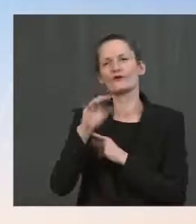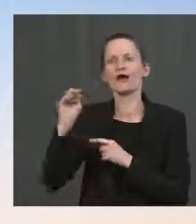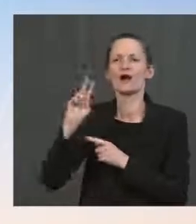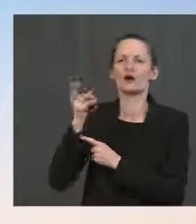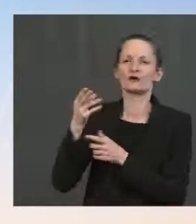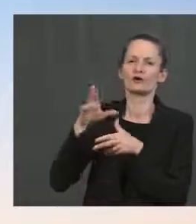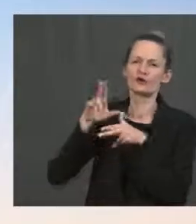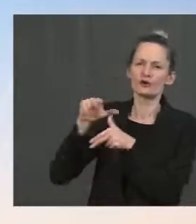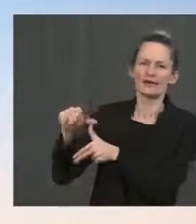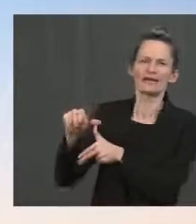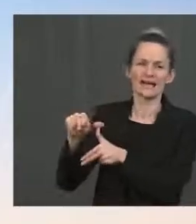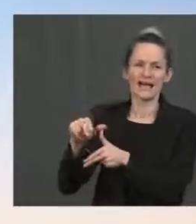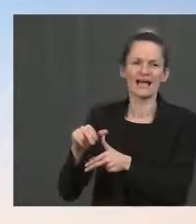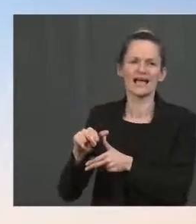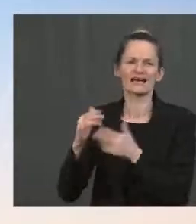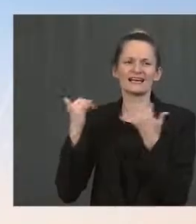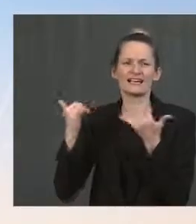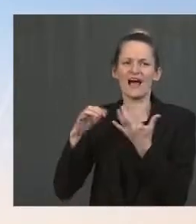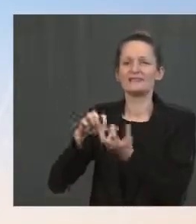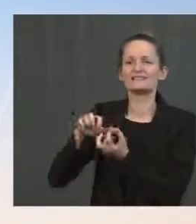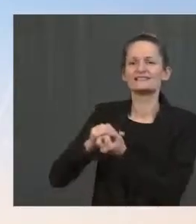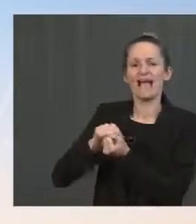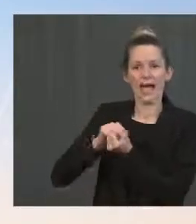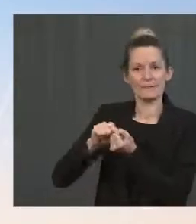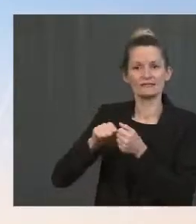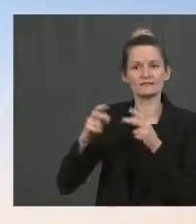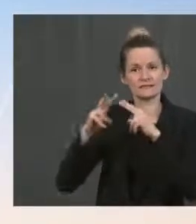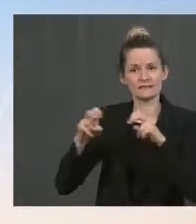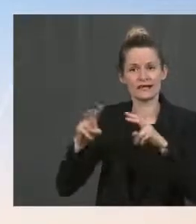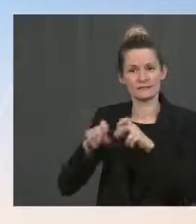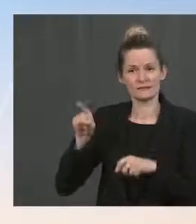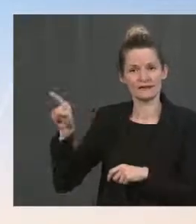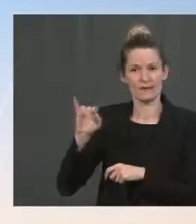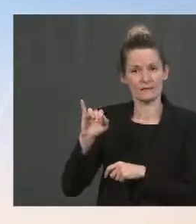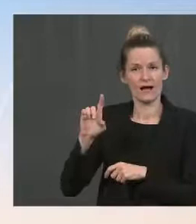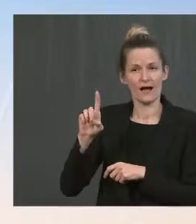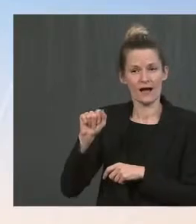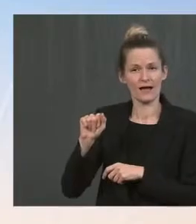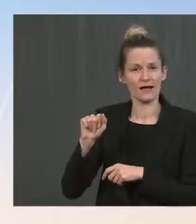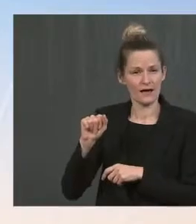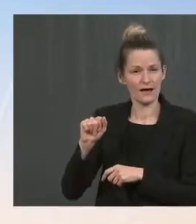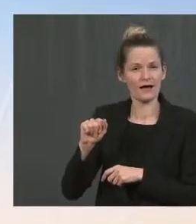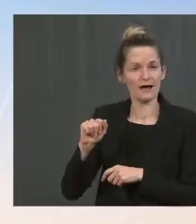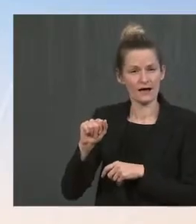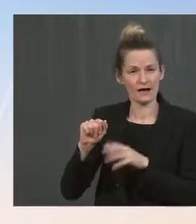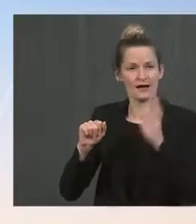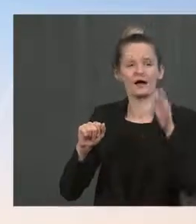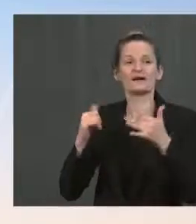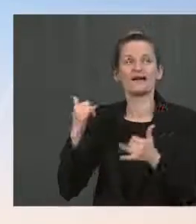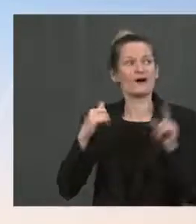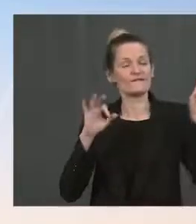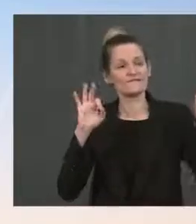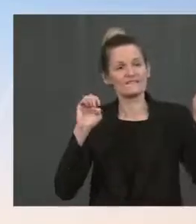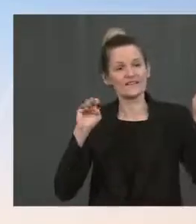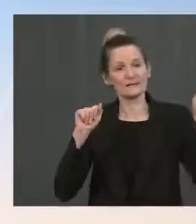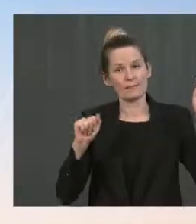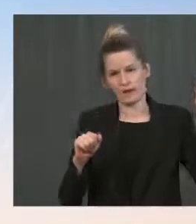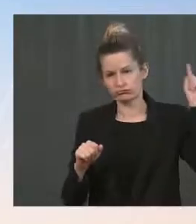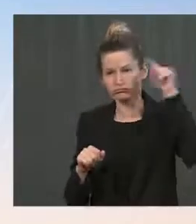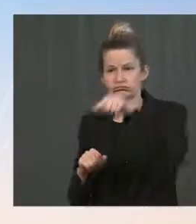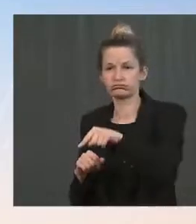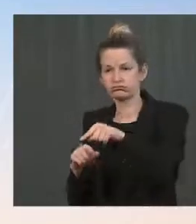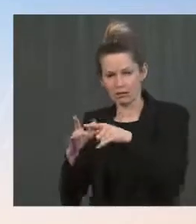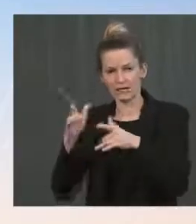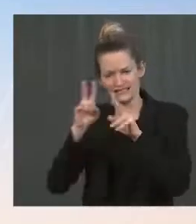move through not just county officials, but FEMA to assess the damage. But certainly we are amenable to that. And the president has been very clear with